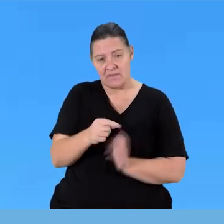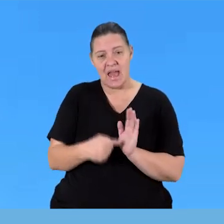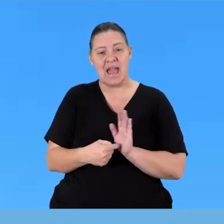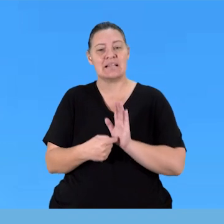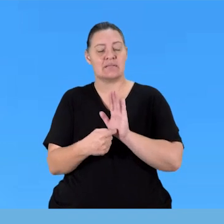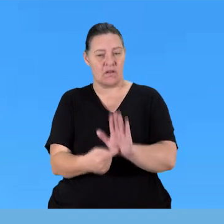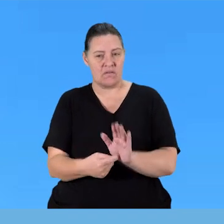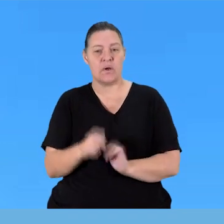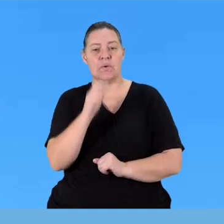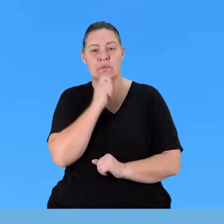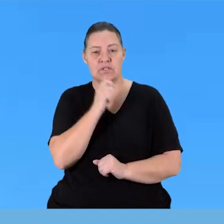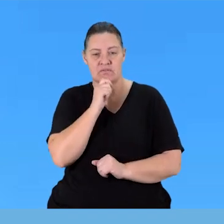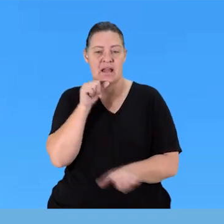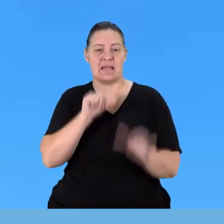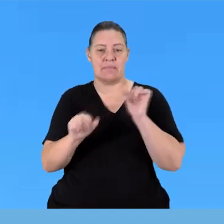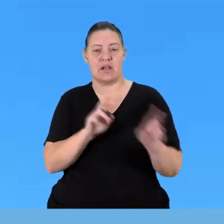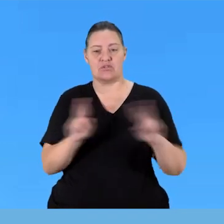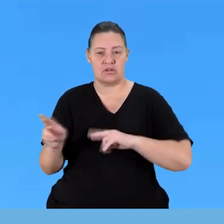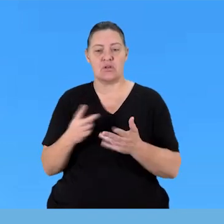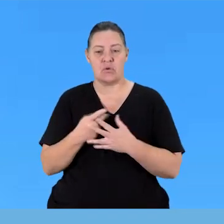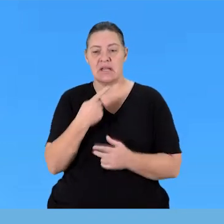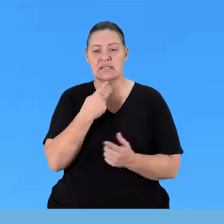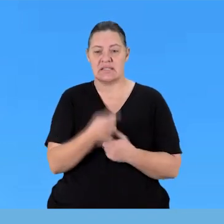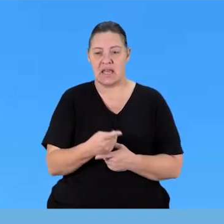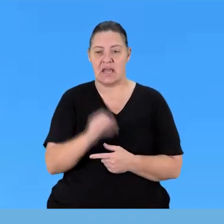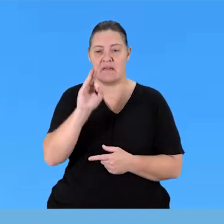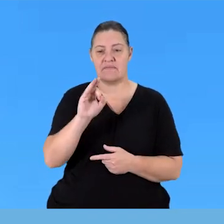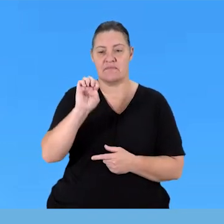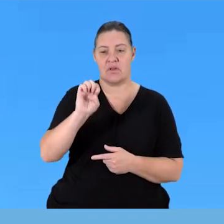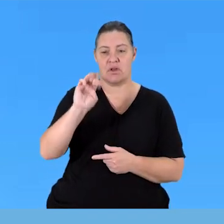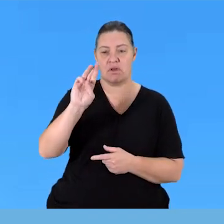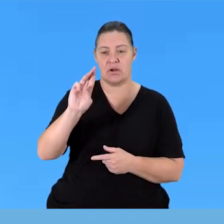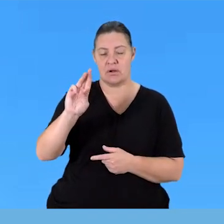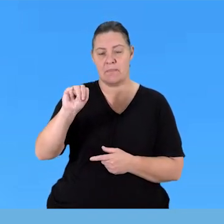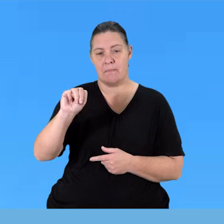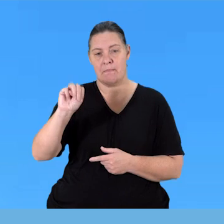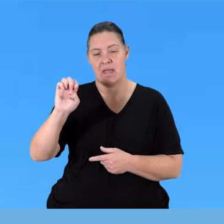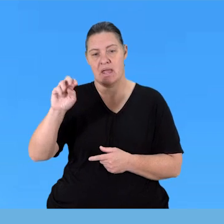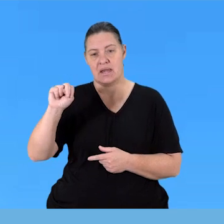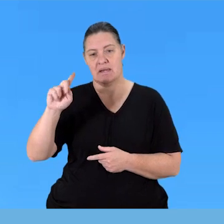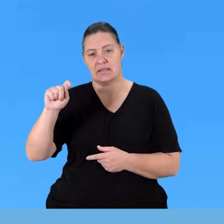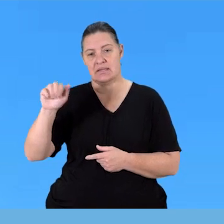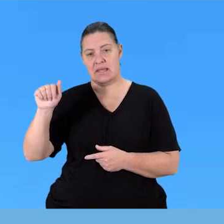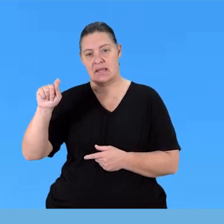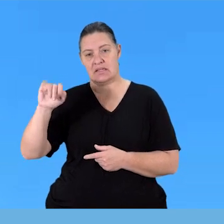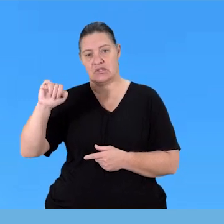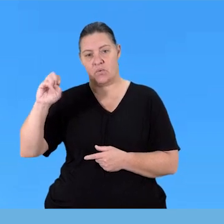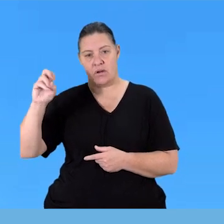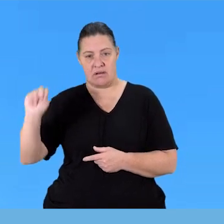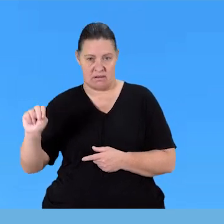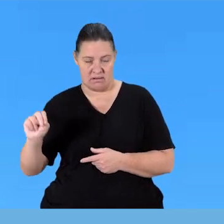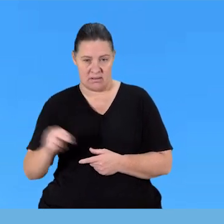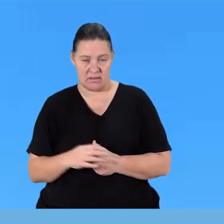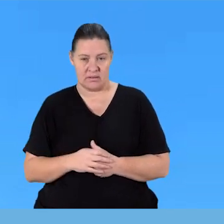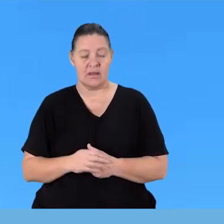of a useful chemical reaction that is used to produce ethanol, which is alcohol, and carbon dioxide.